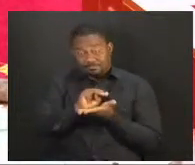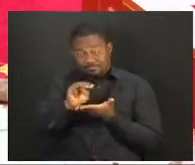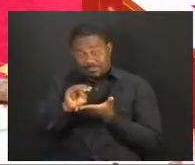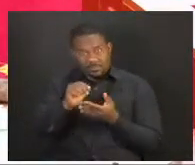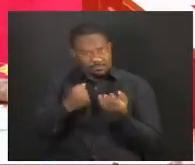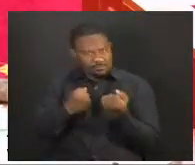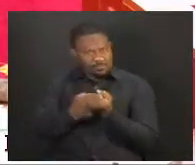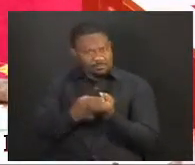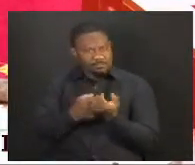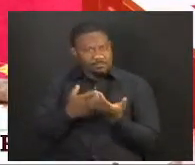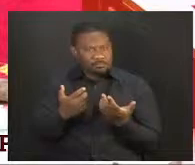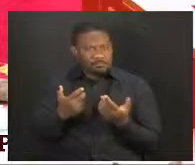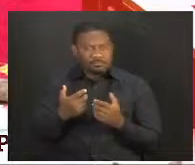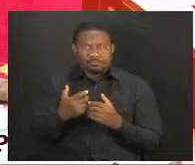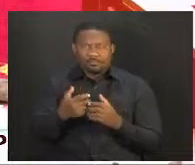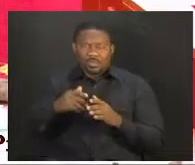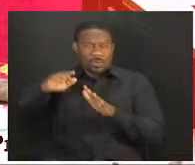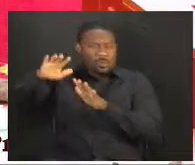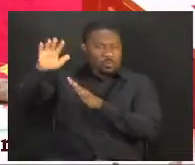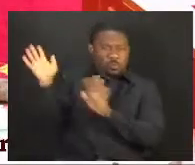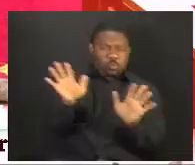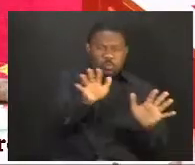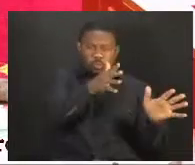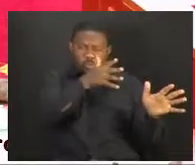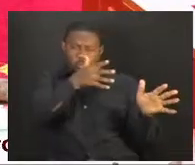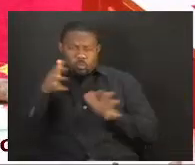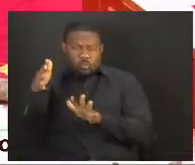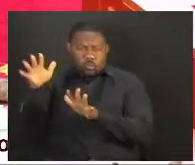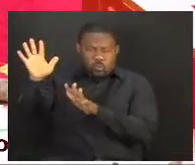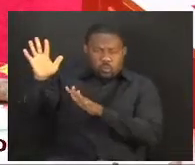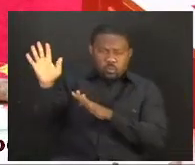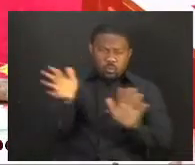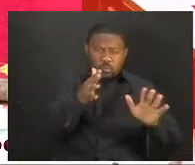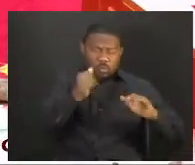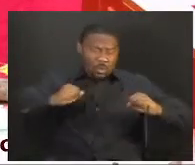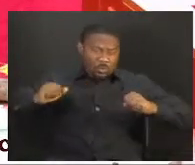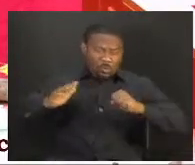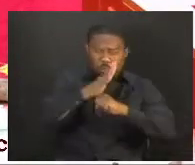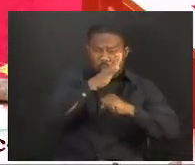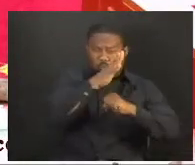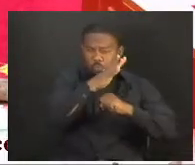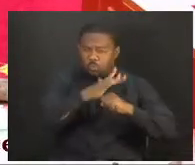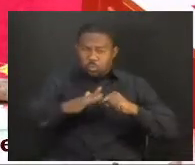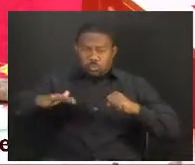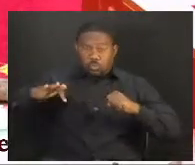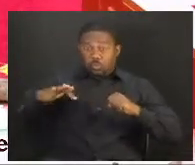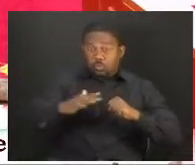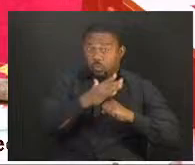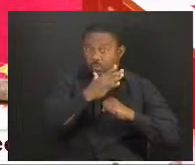the victim of tidal wave disaster that recently displaced resident